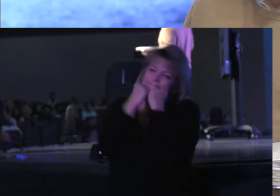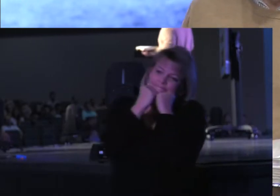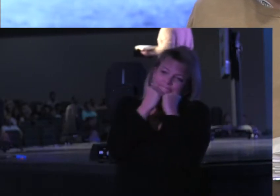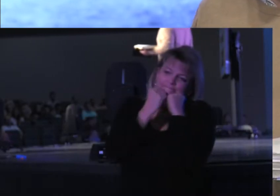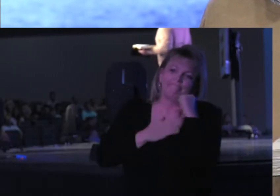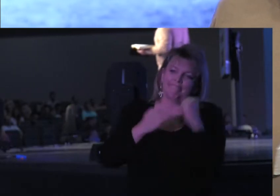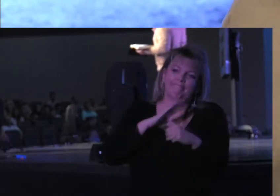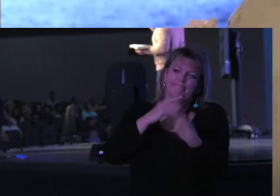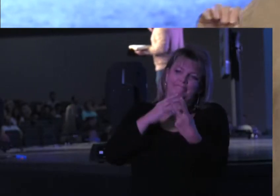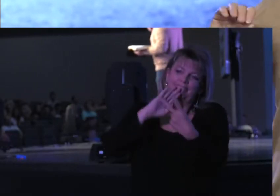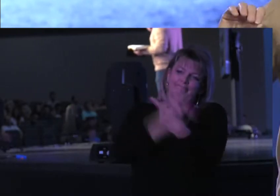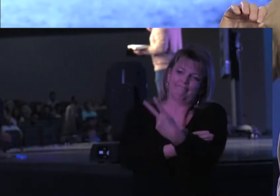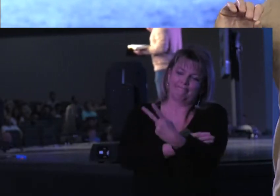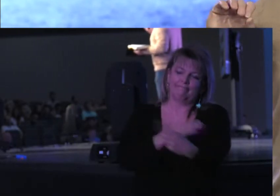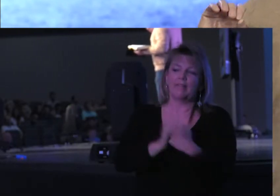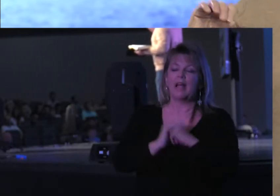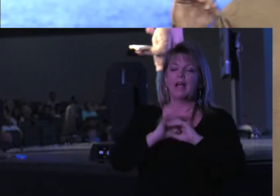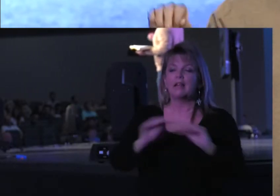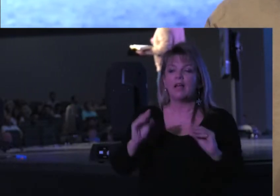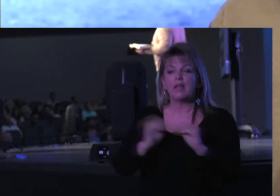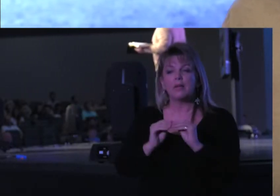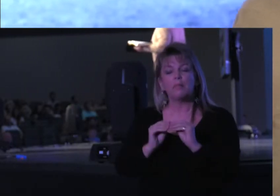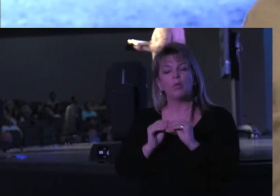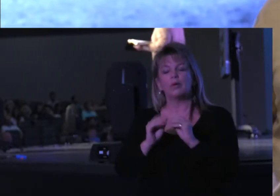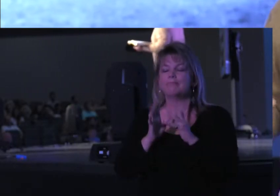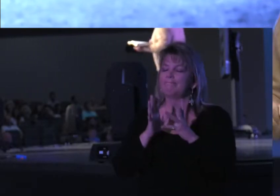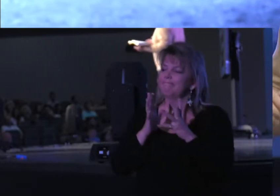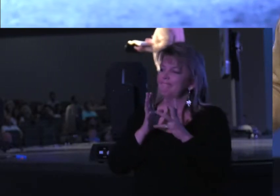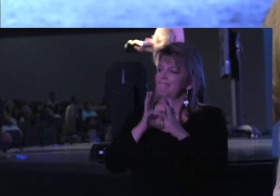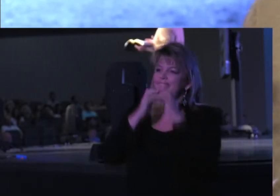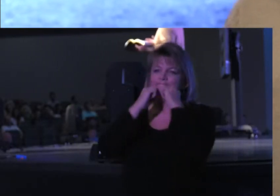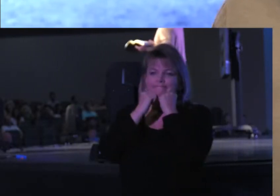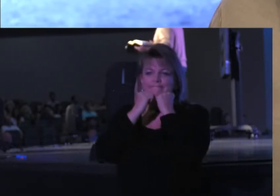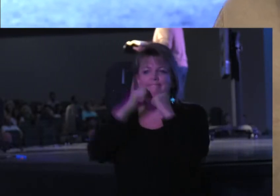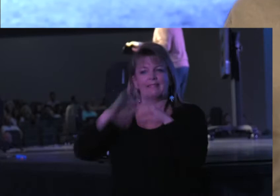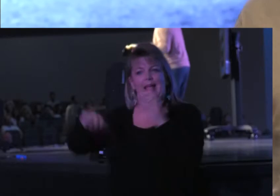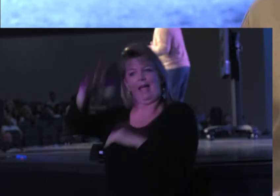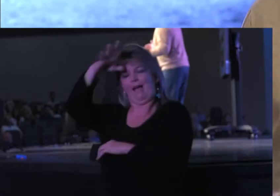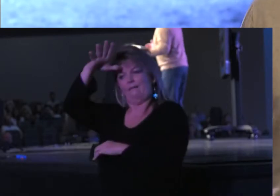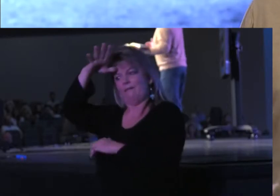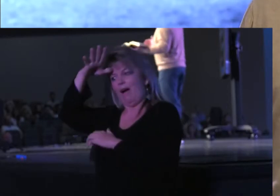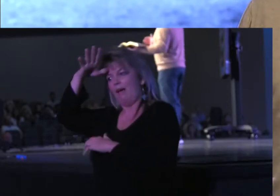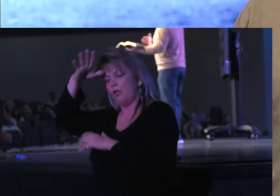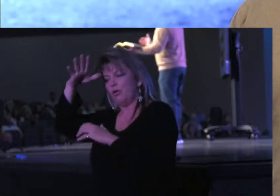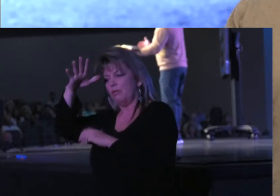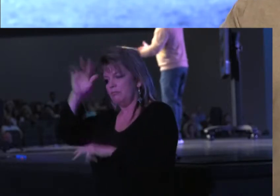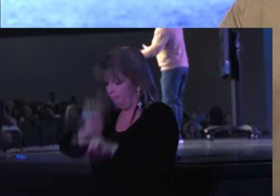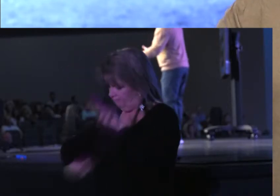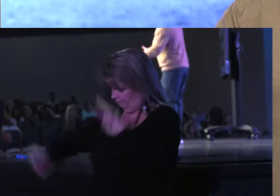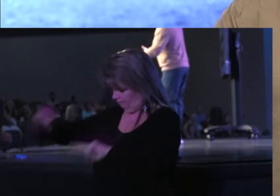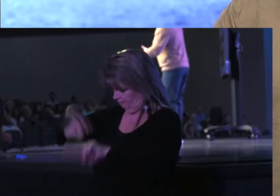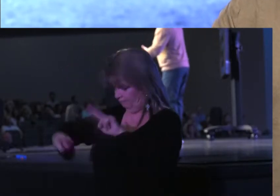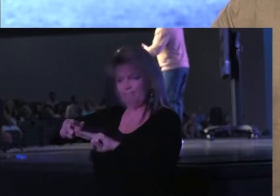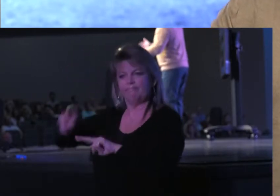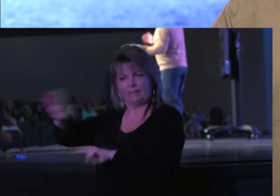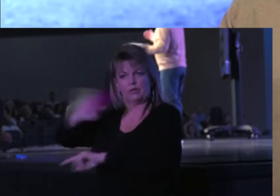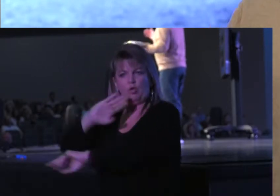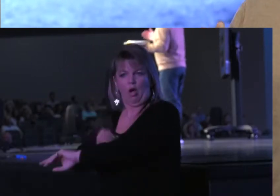little girl. And there's nothing more affectionate than a father overseeing his little